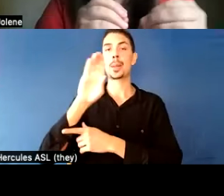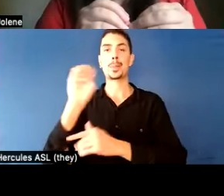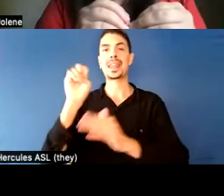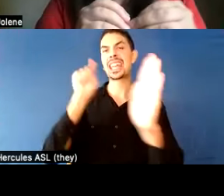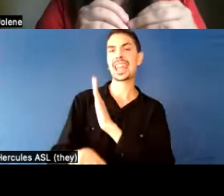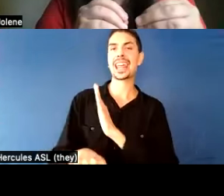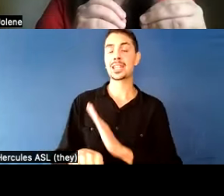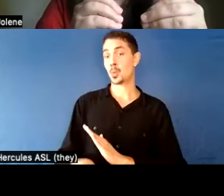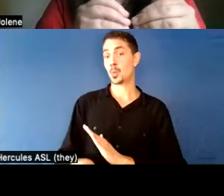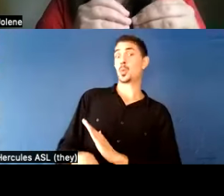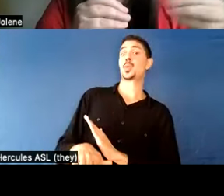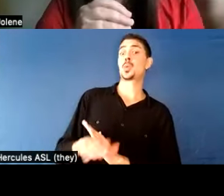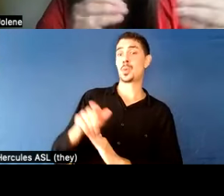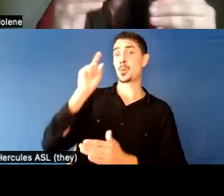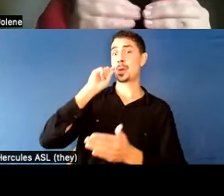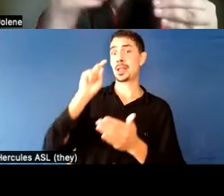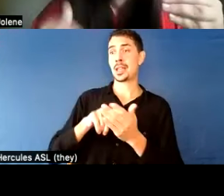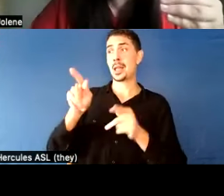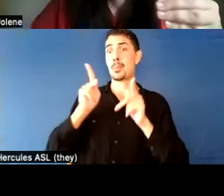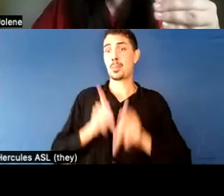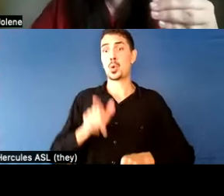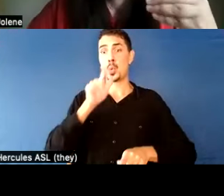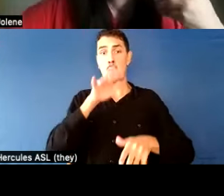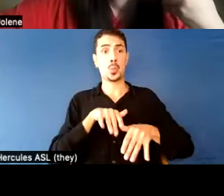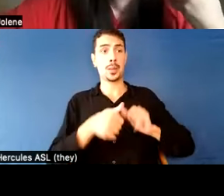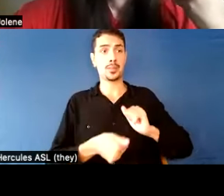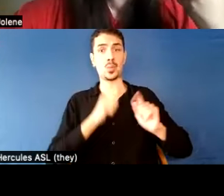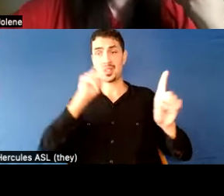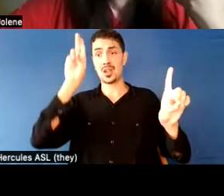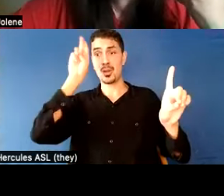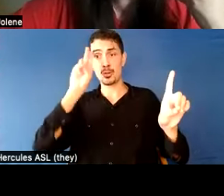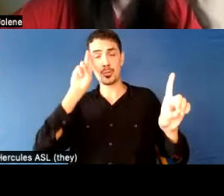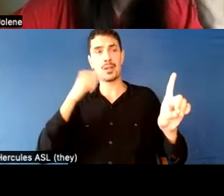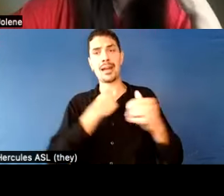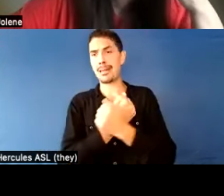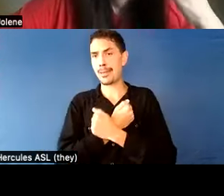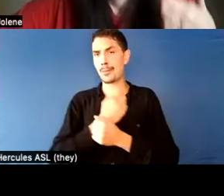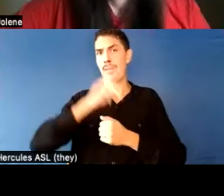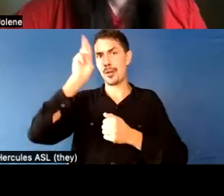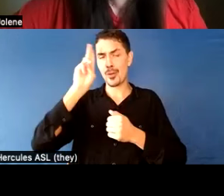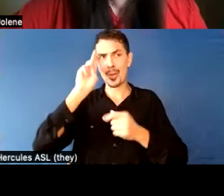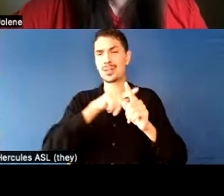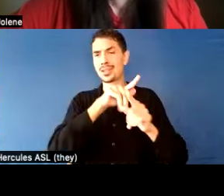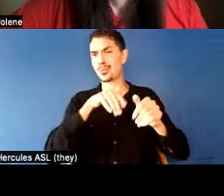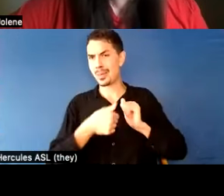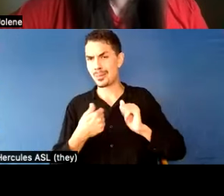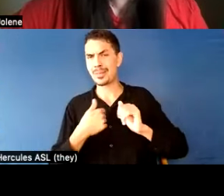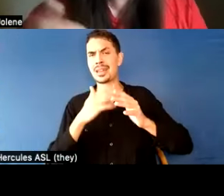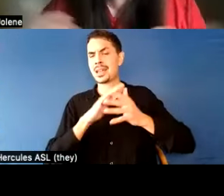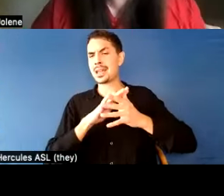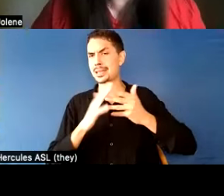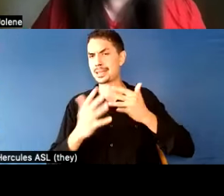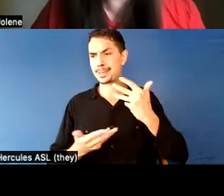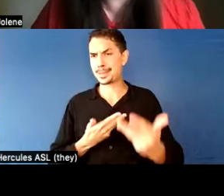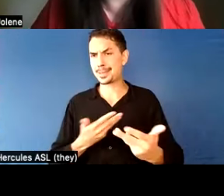and they realize that the person who raped them was their uncle, who they love in many ways, are they